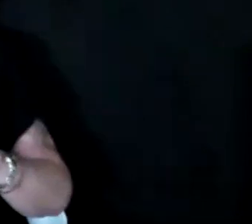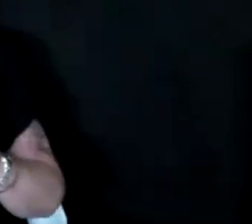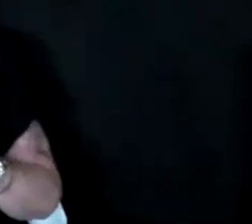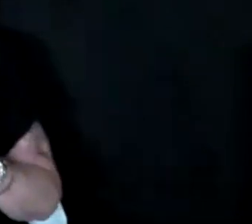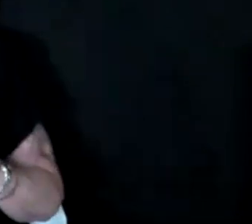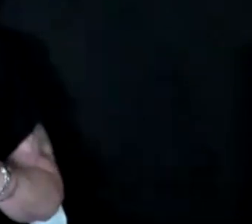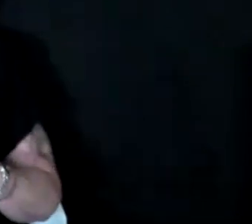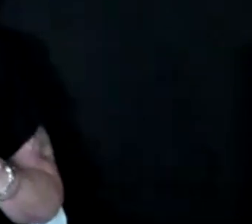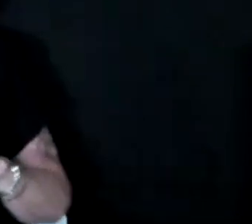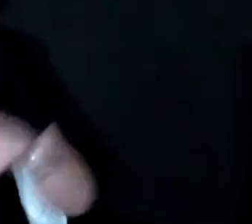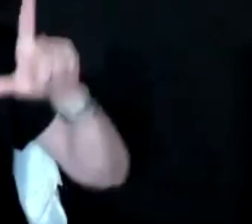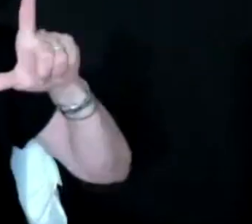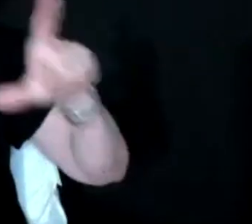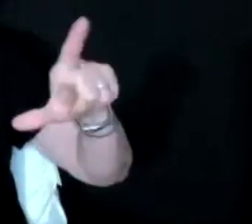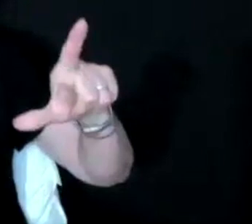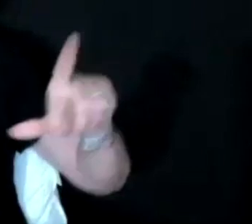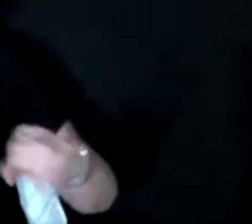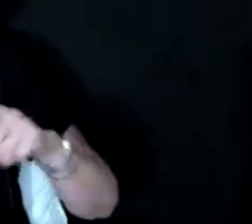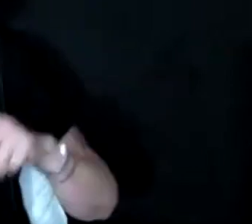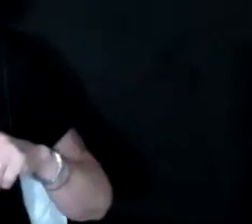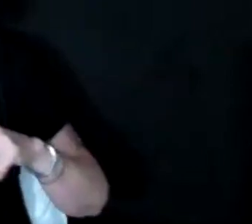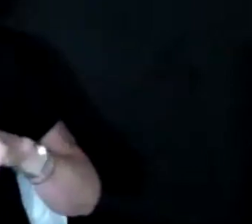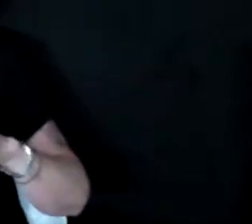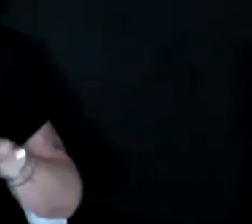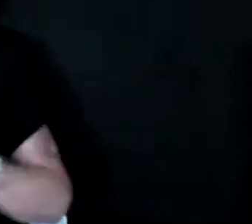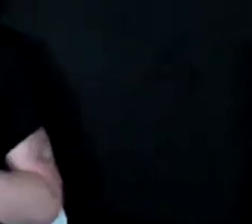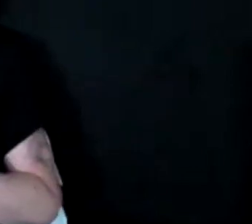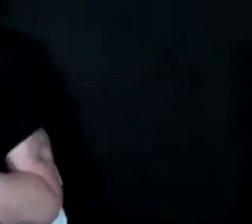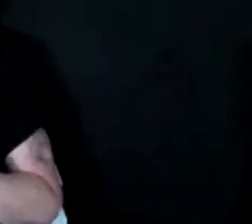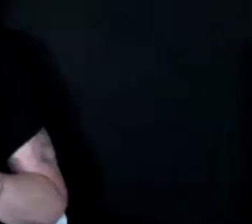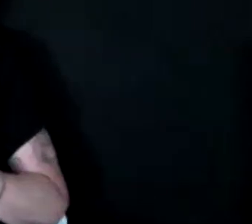go ahead and upgrade